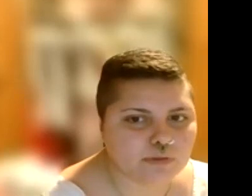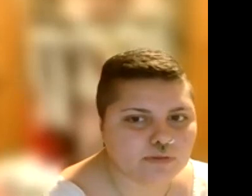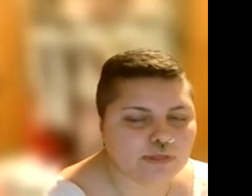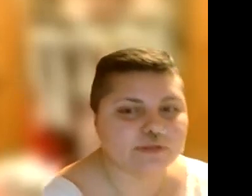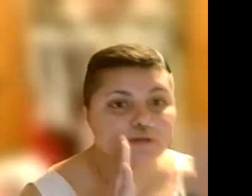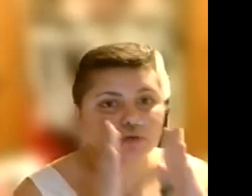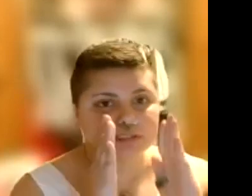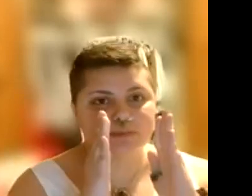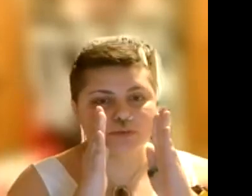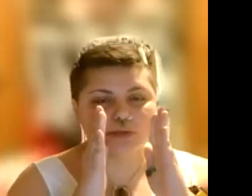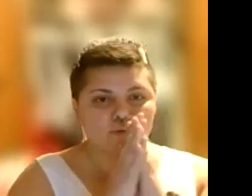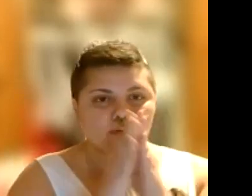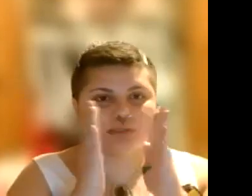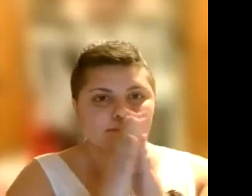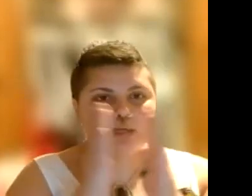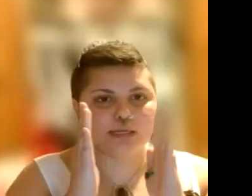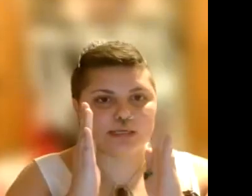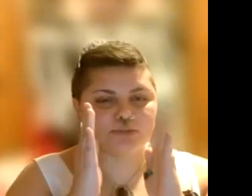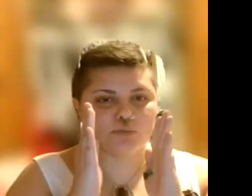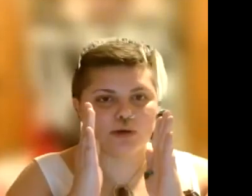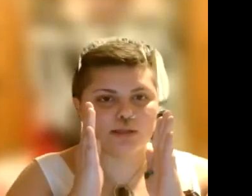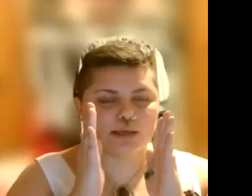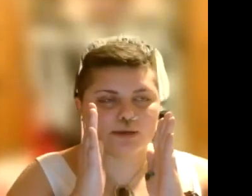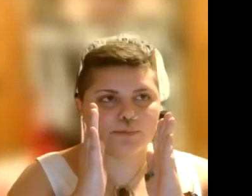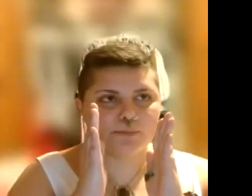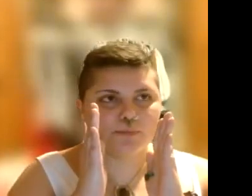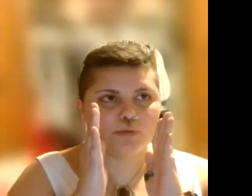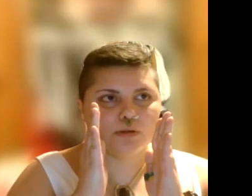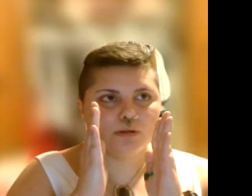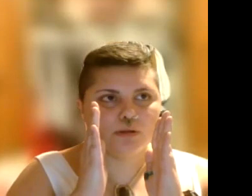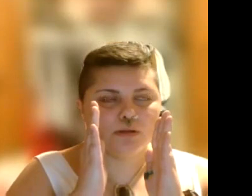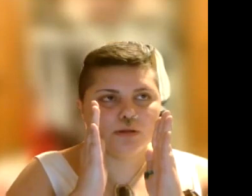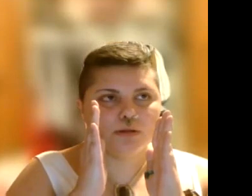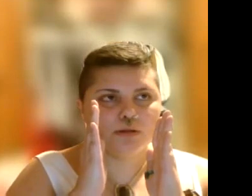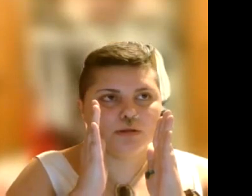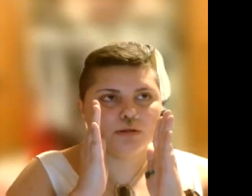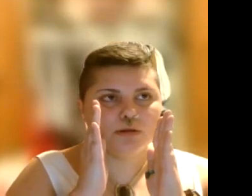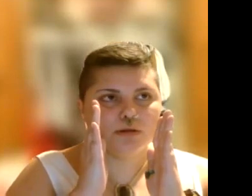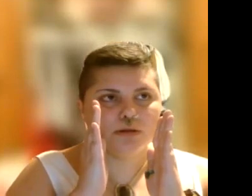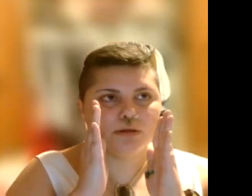right. That the difference between normal and me is what like